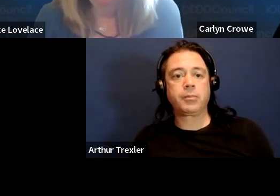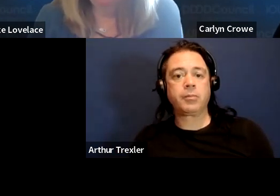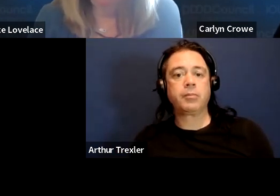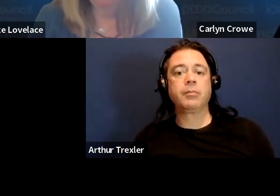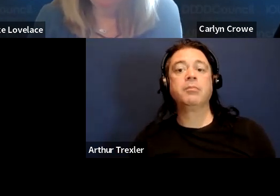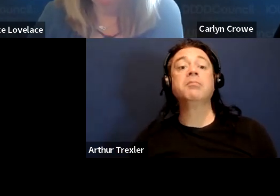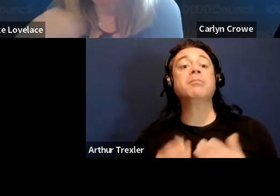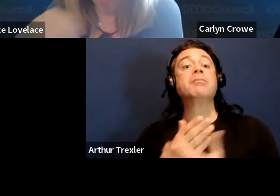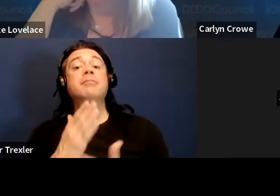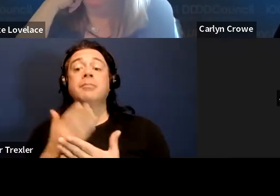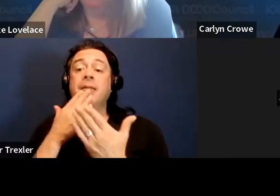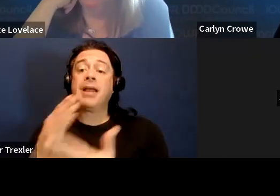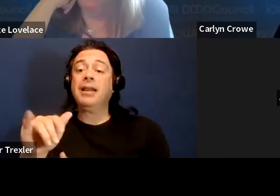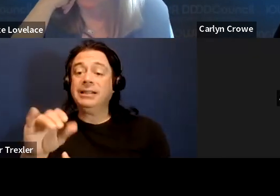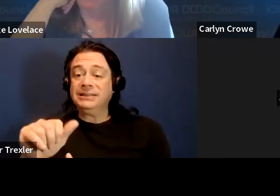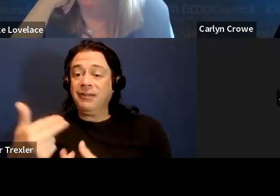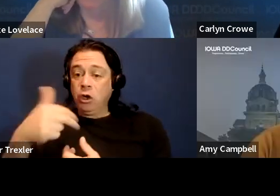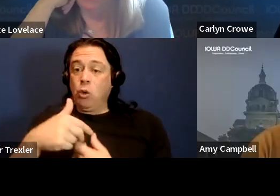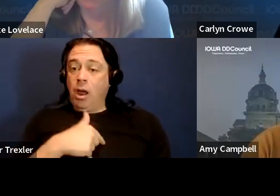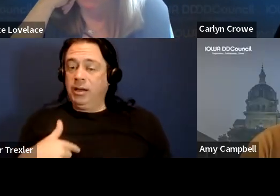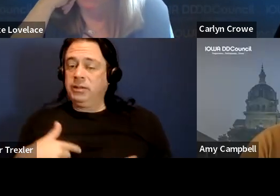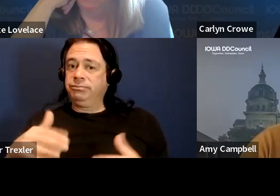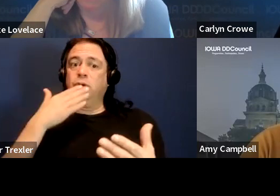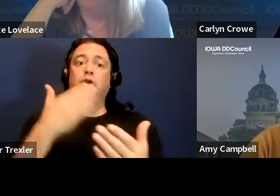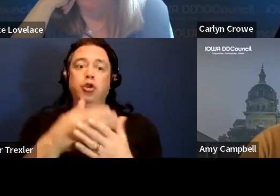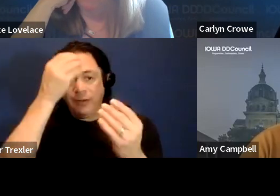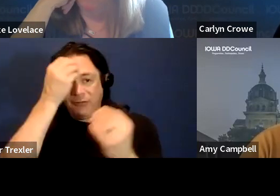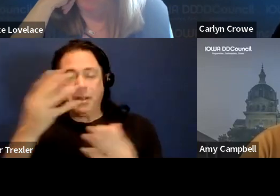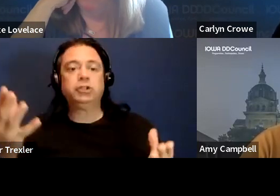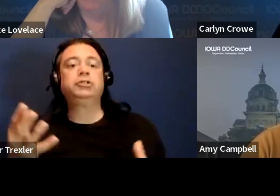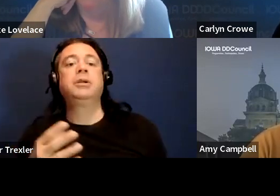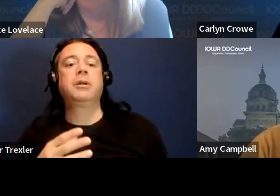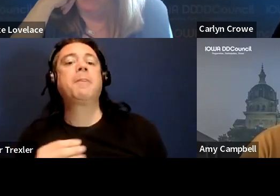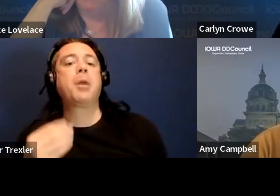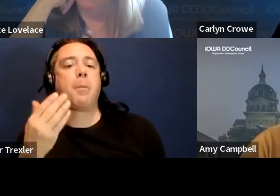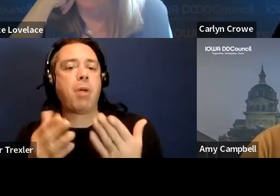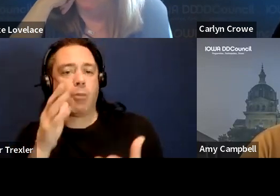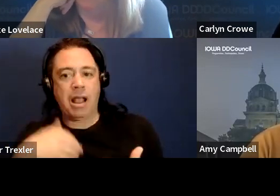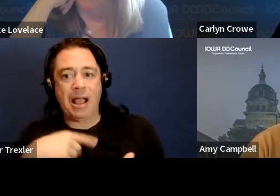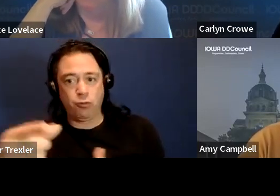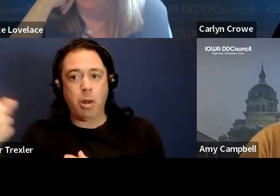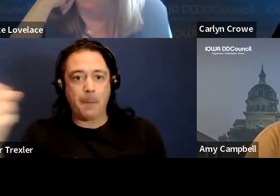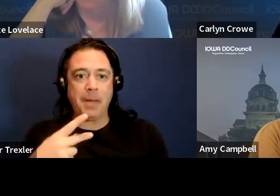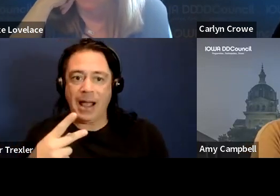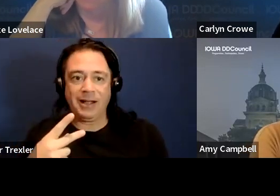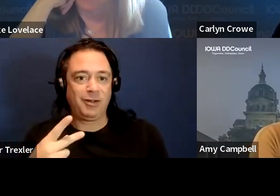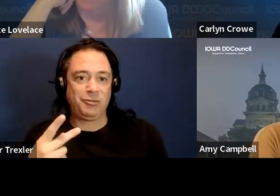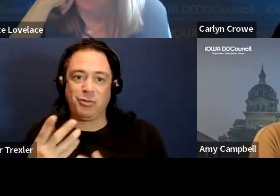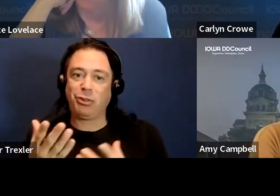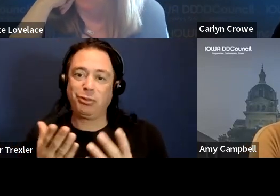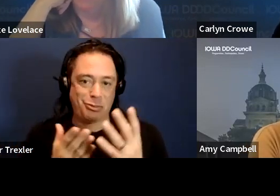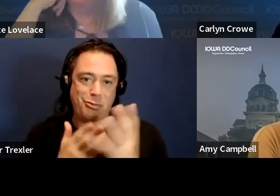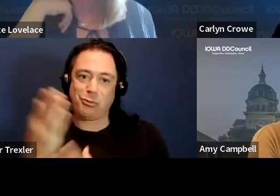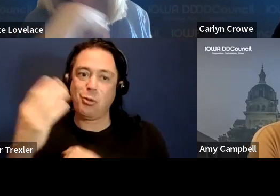All right, thanks so much, Lisa, for joining. This is such great information, and we'll probably have you back, as you know, throughout the